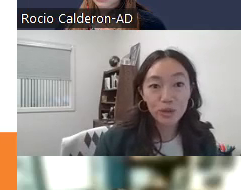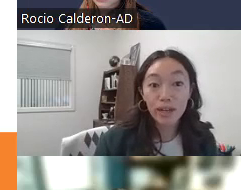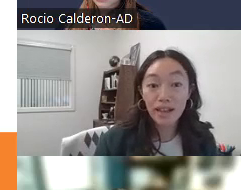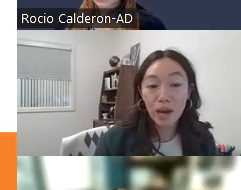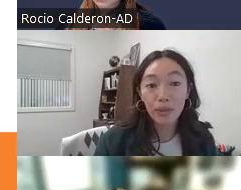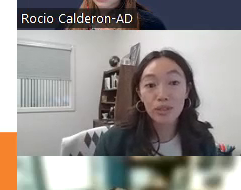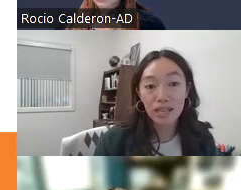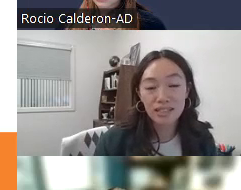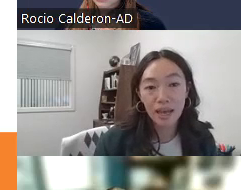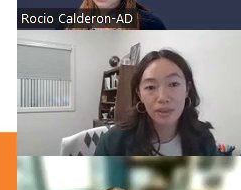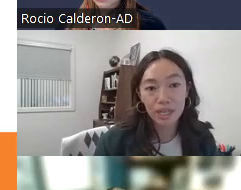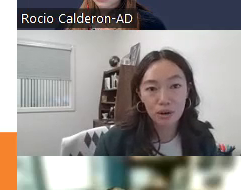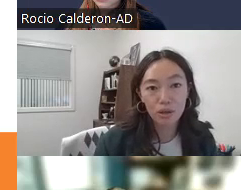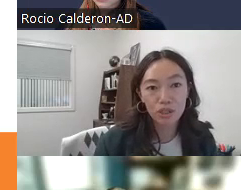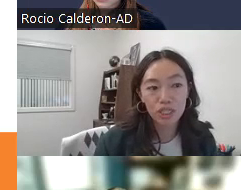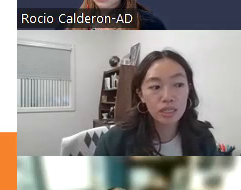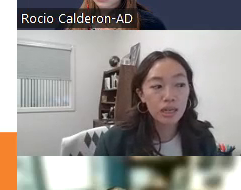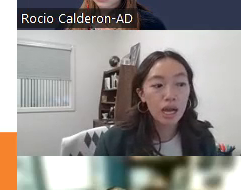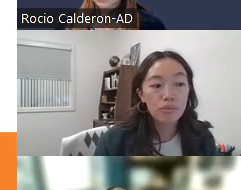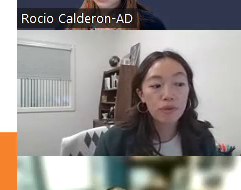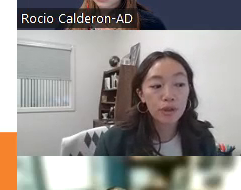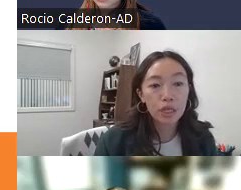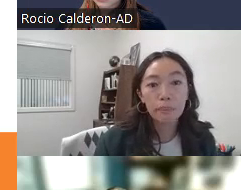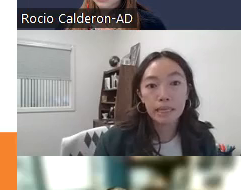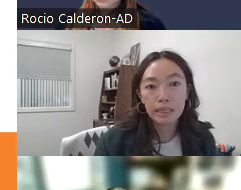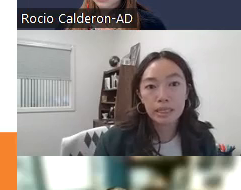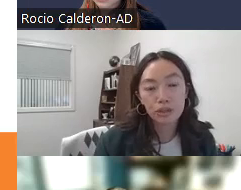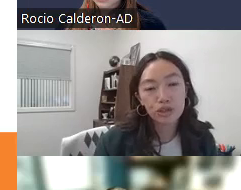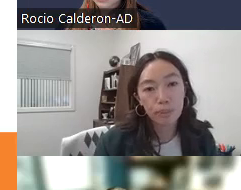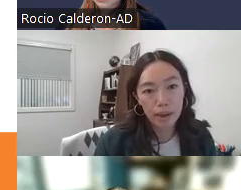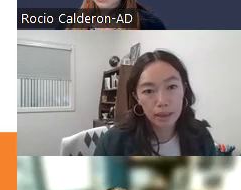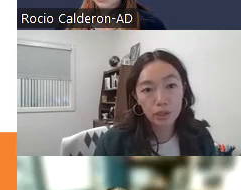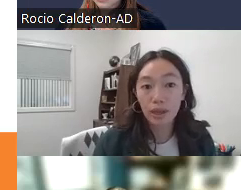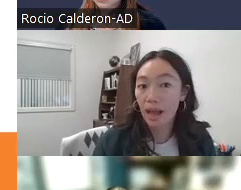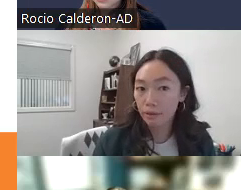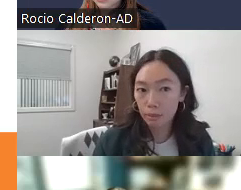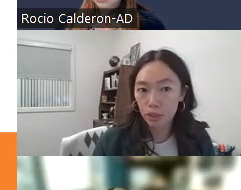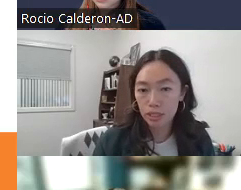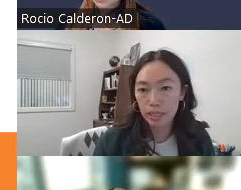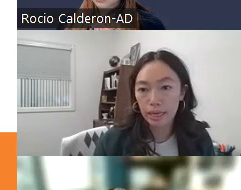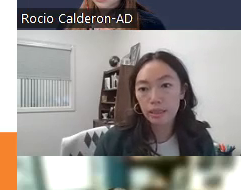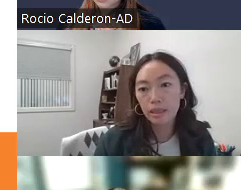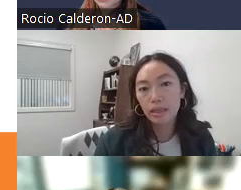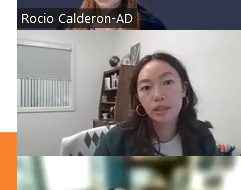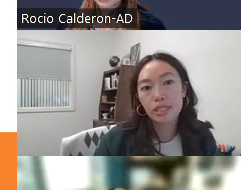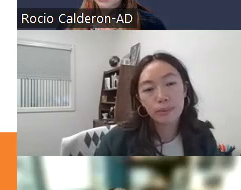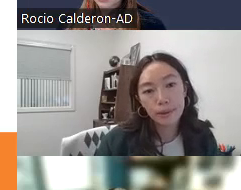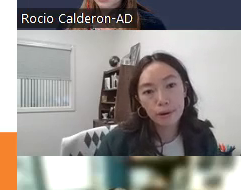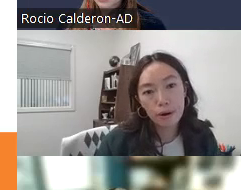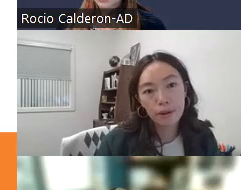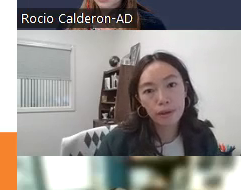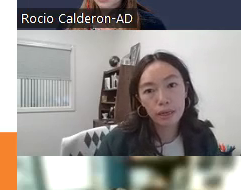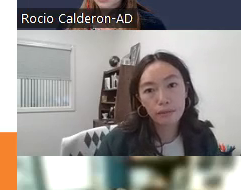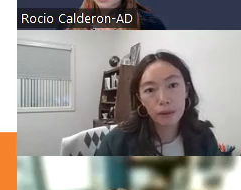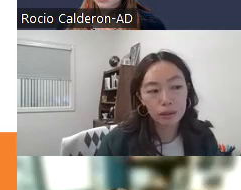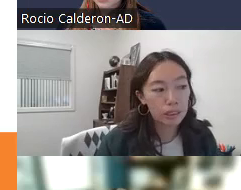Yeah, Douglas. So right now they're testing out the technology before they're committing to actually buying it. So they haven't purchased it yet. They're seeing whether